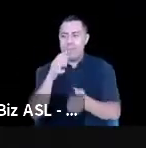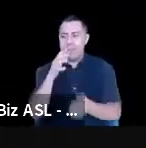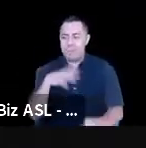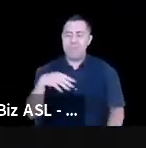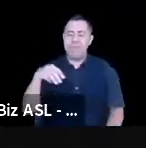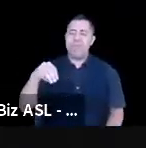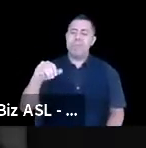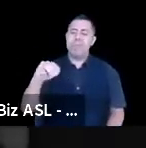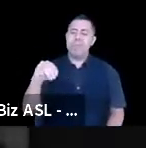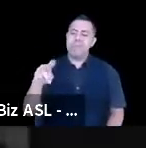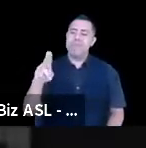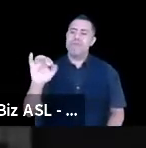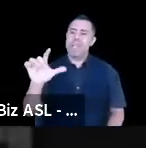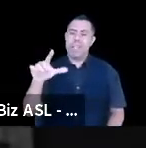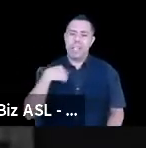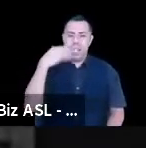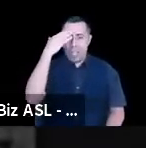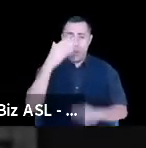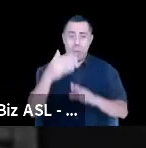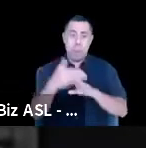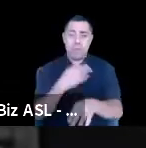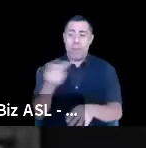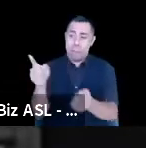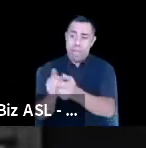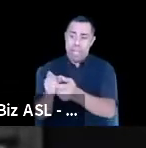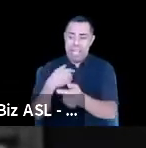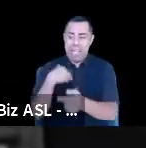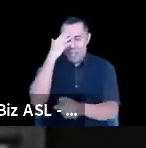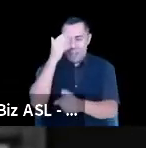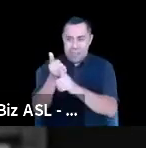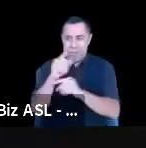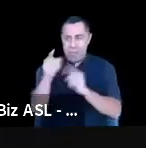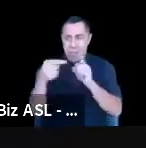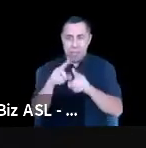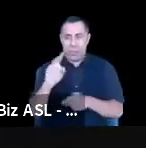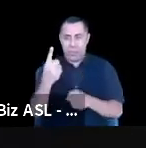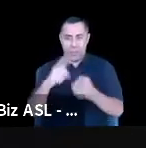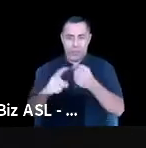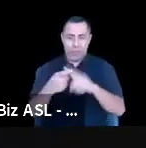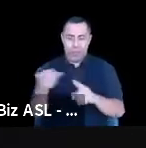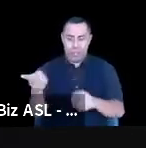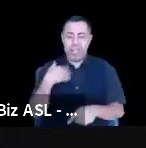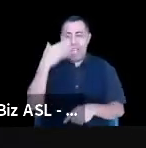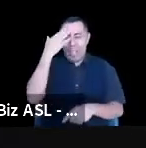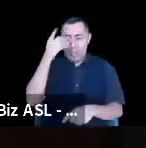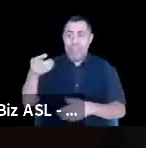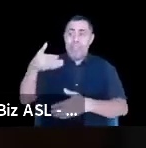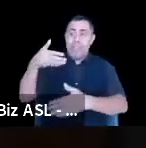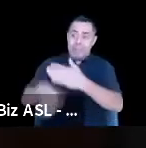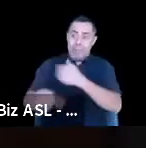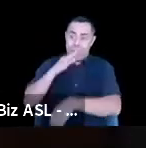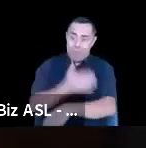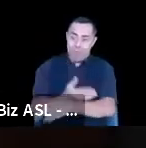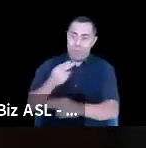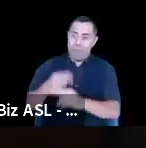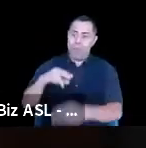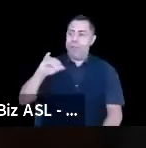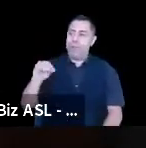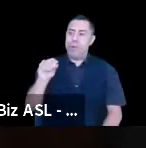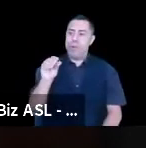and he was the friend of Muriel. I've known him as the father of Josie. I've known him as being a part of an extended family from